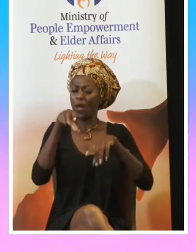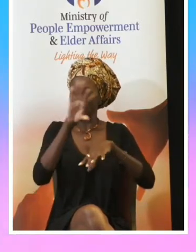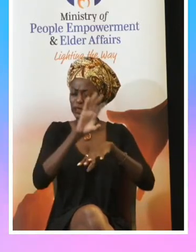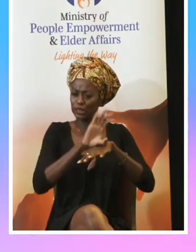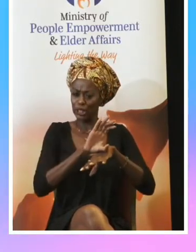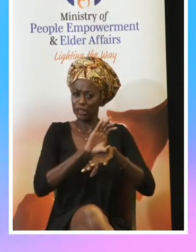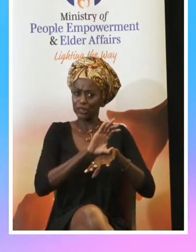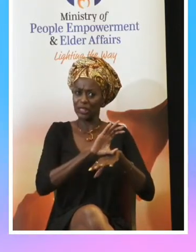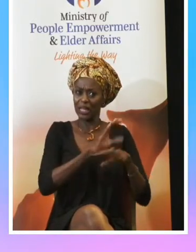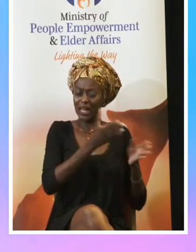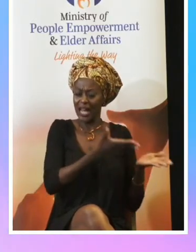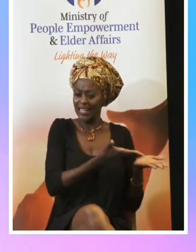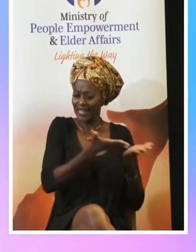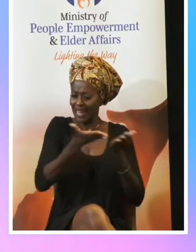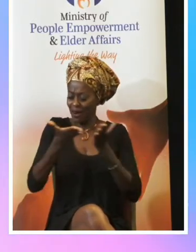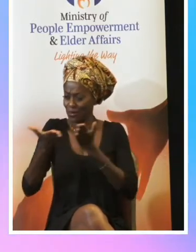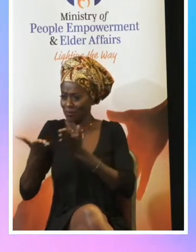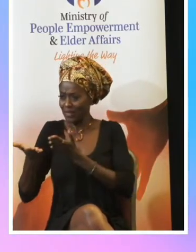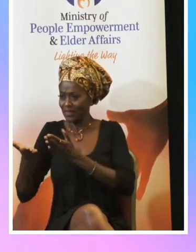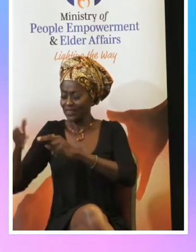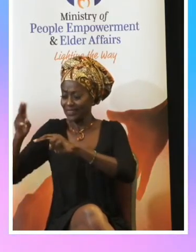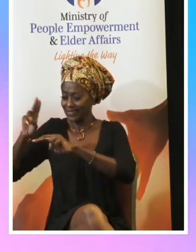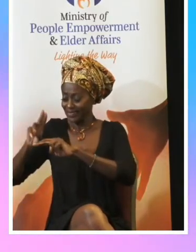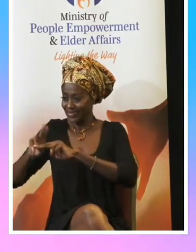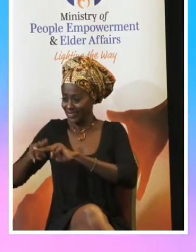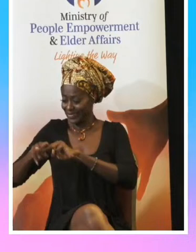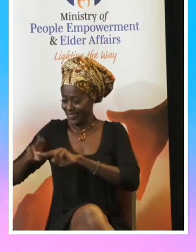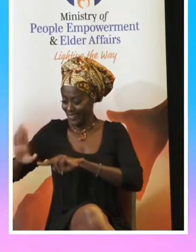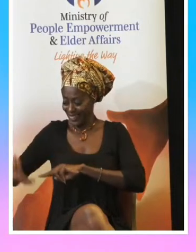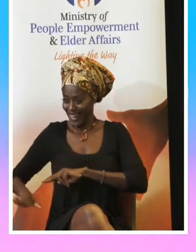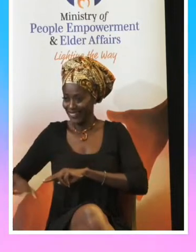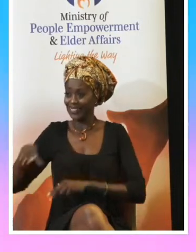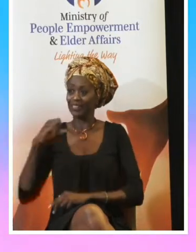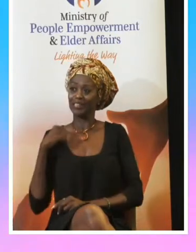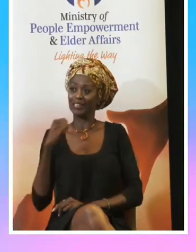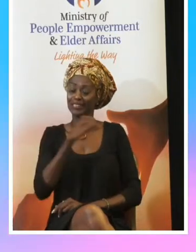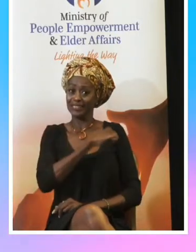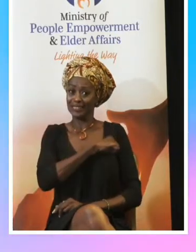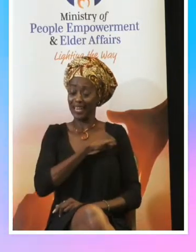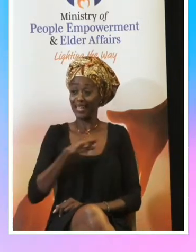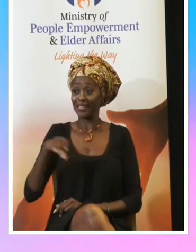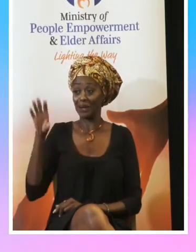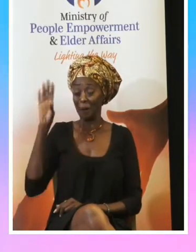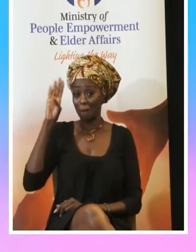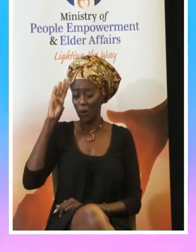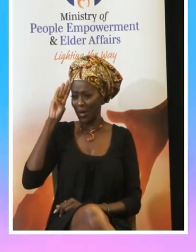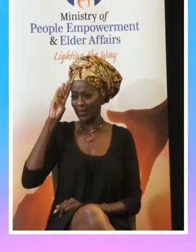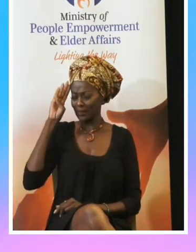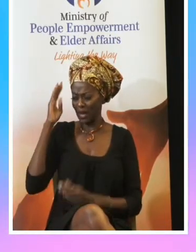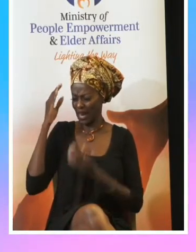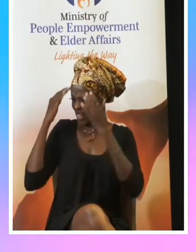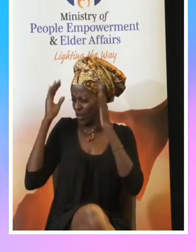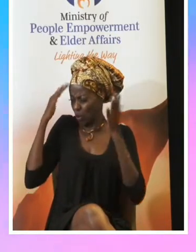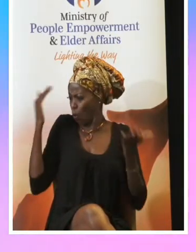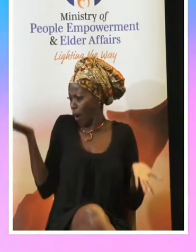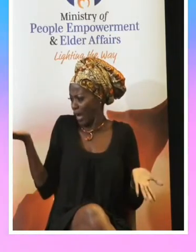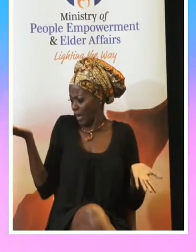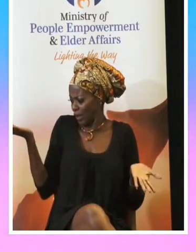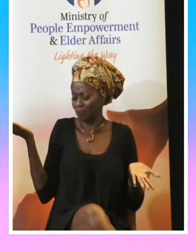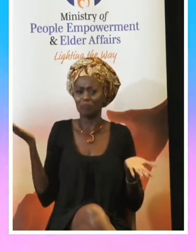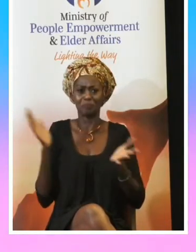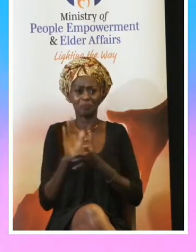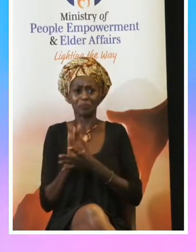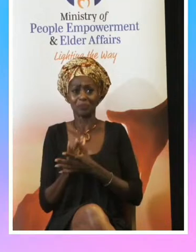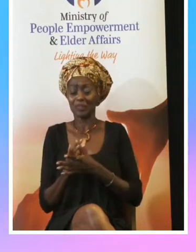sit next to Senator Boyce, not knowing what was going on, what I was being put into.